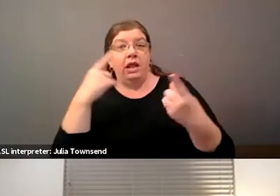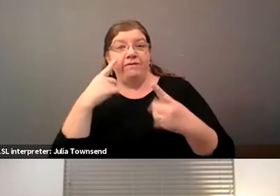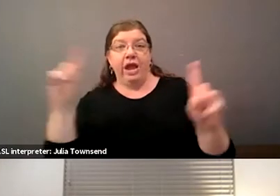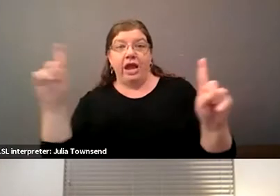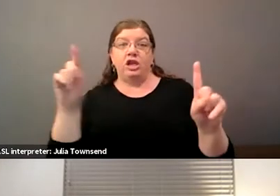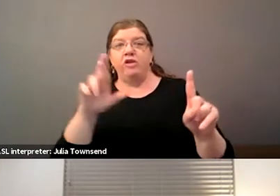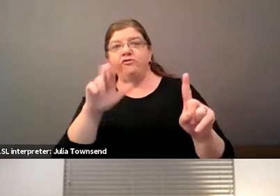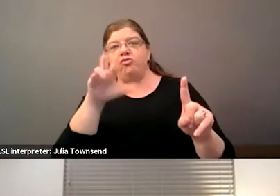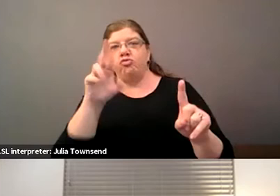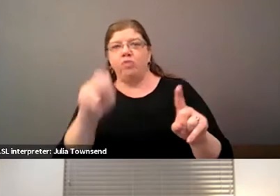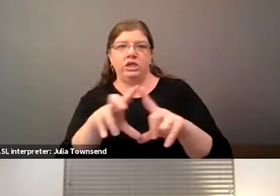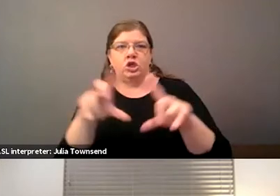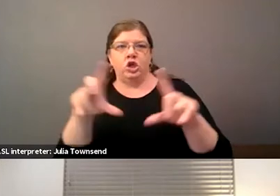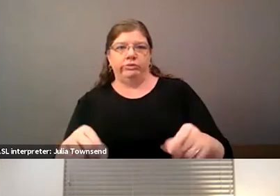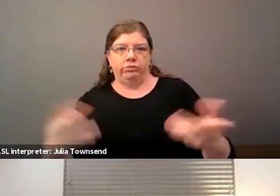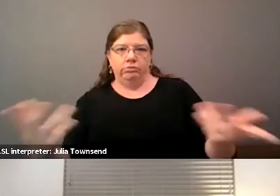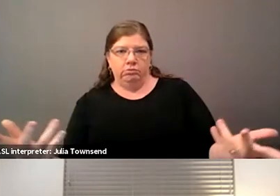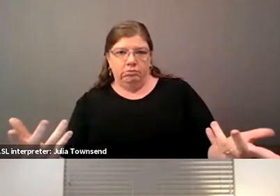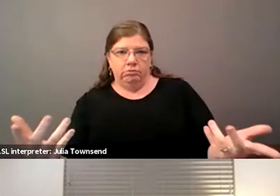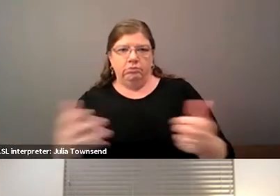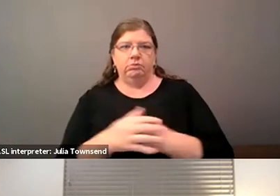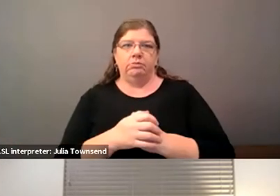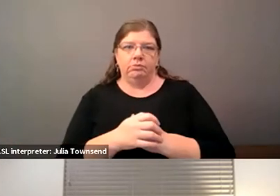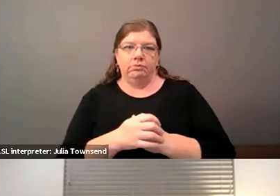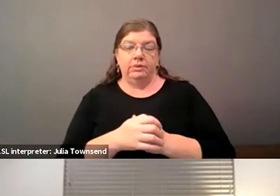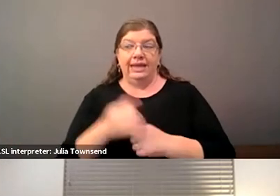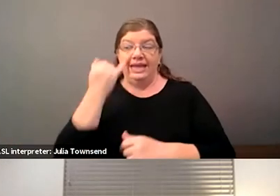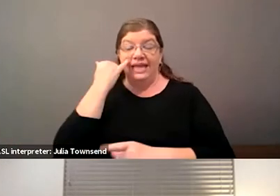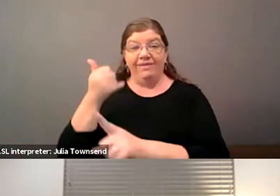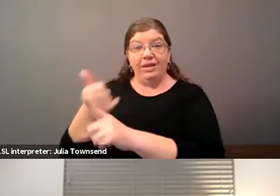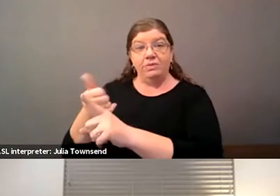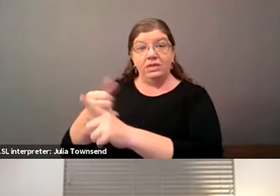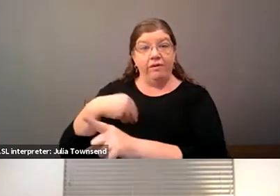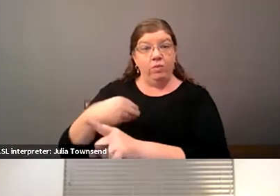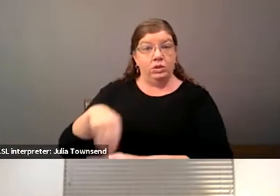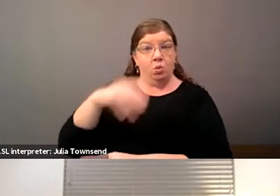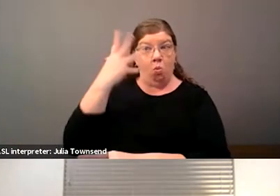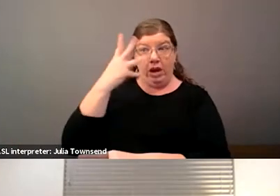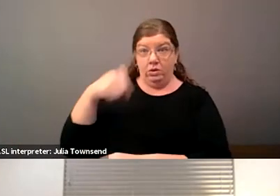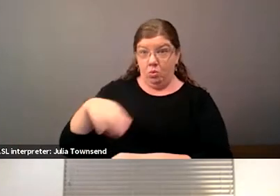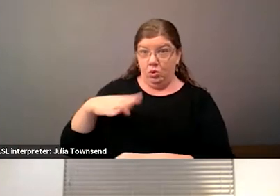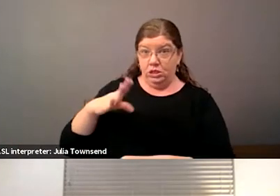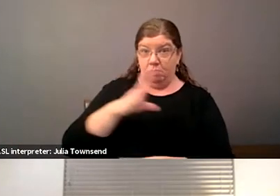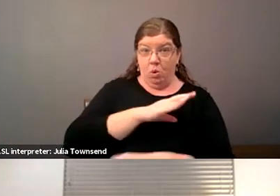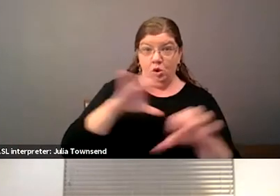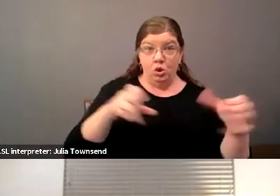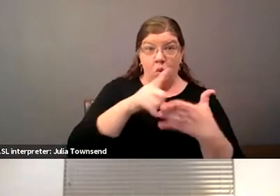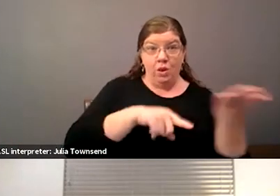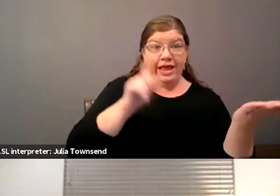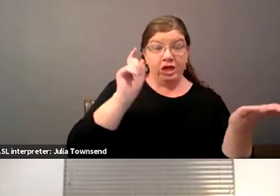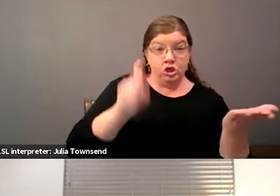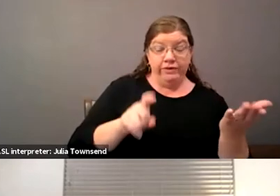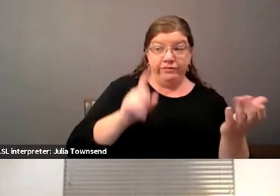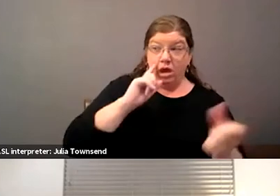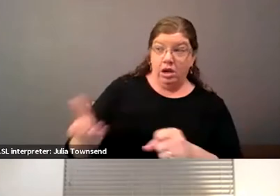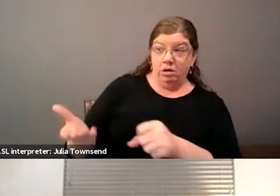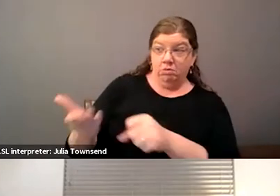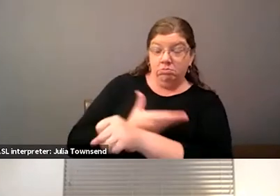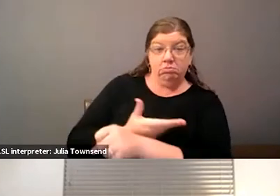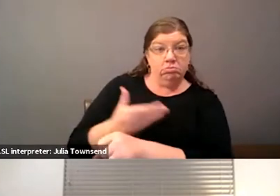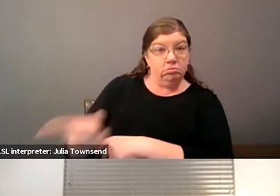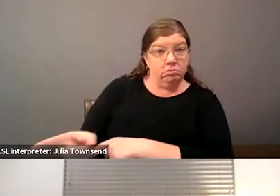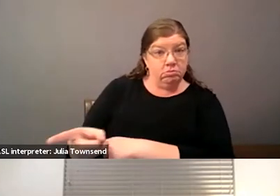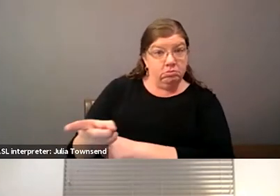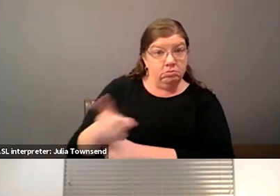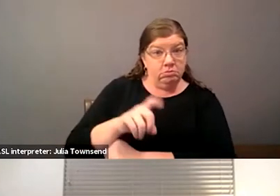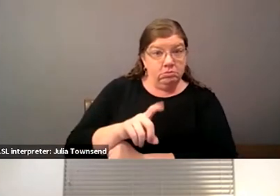race card if the pedophile was a white man would this board do what they should have done in this case and come down hard on